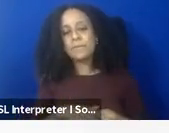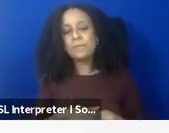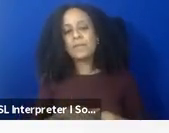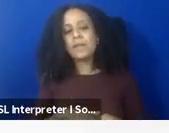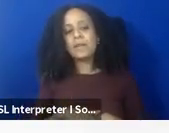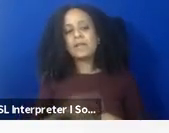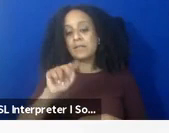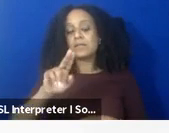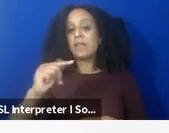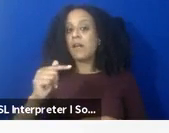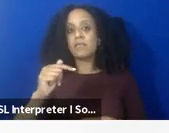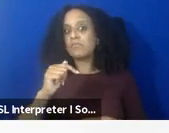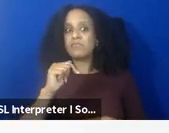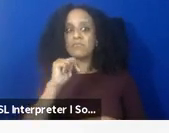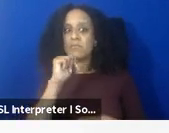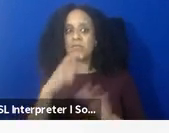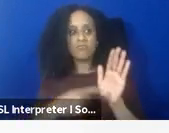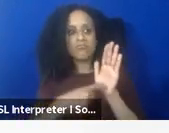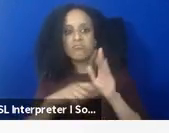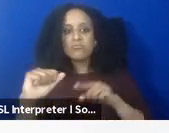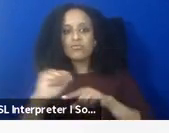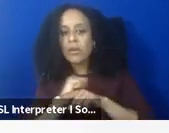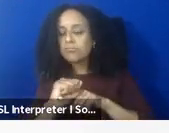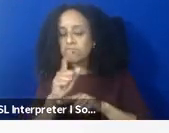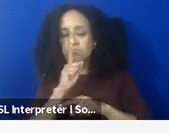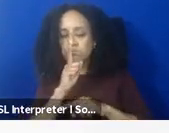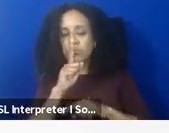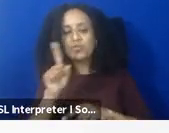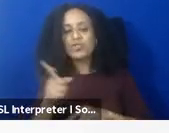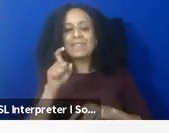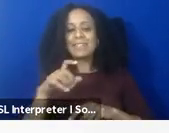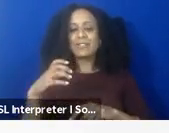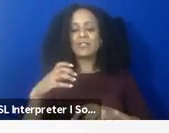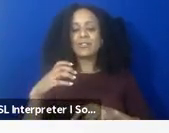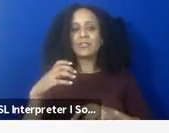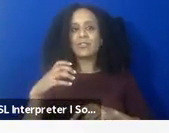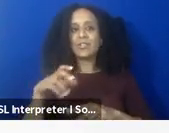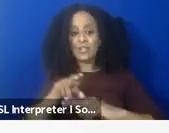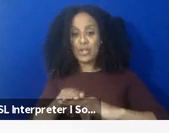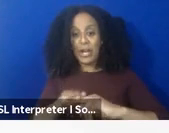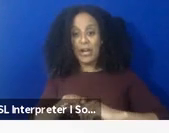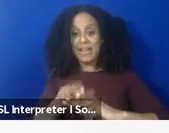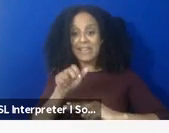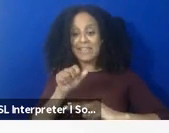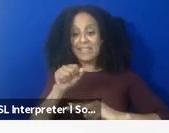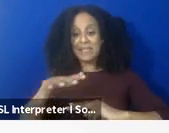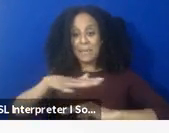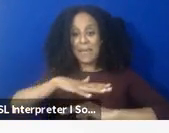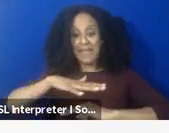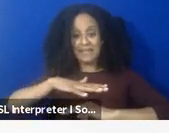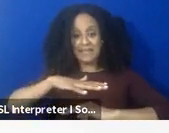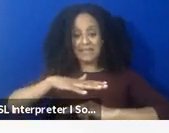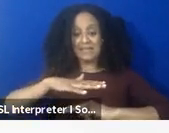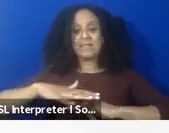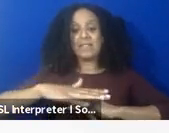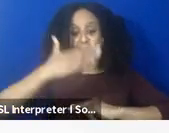doesn't require any training to administer either. You basically need a chair, a space of about 10 feet in front of the chair, and a stopwatch. Of course,